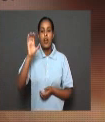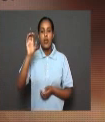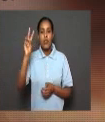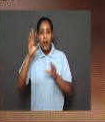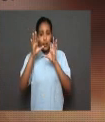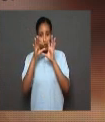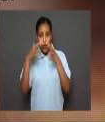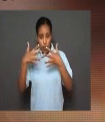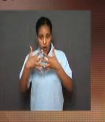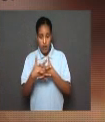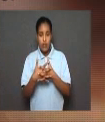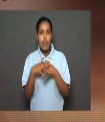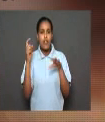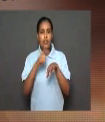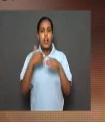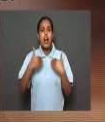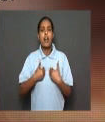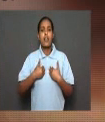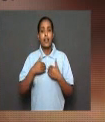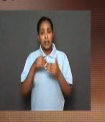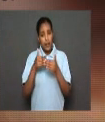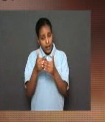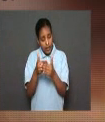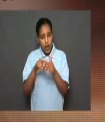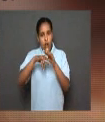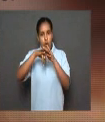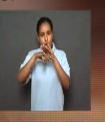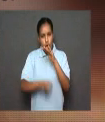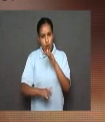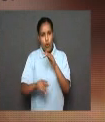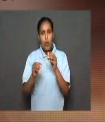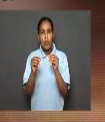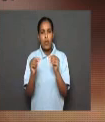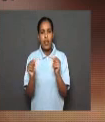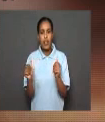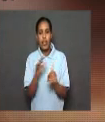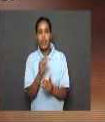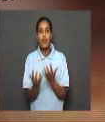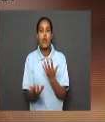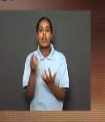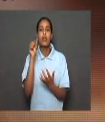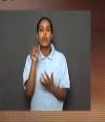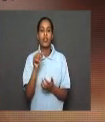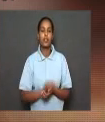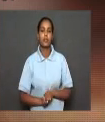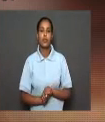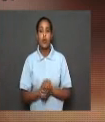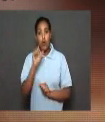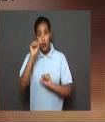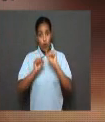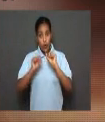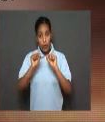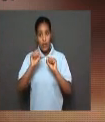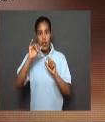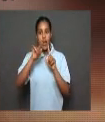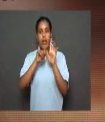Covalent compounds often have relatively low melting and boiling points compared to